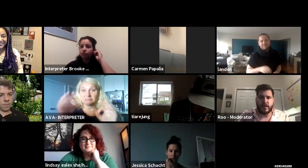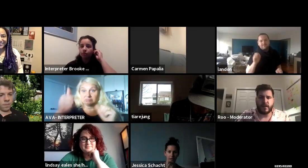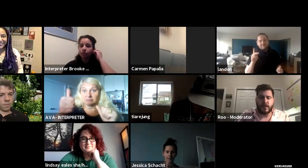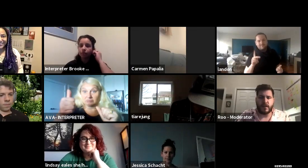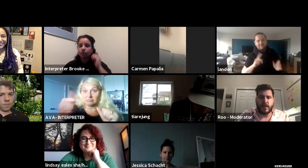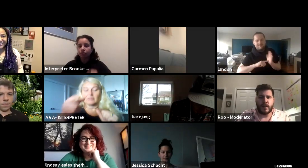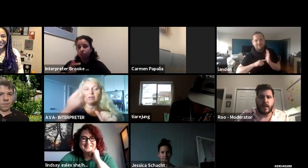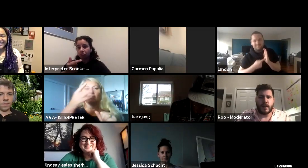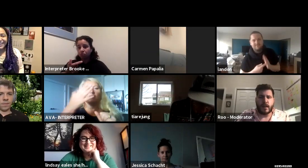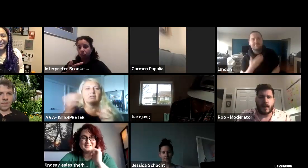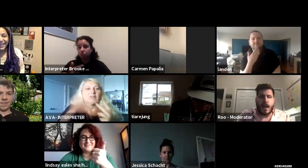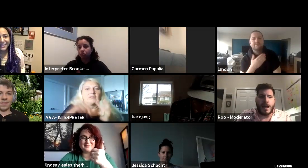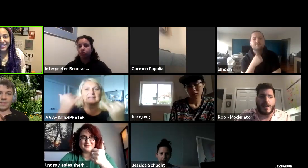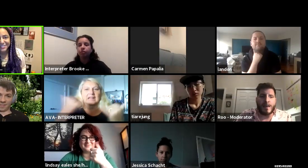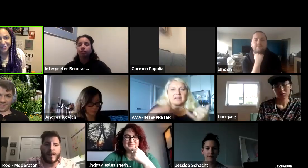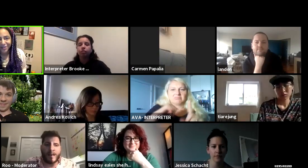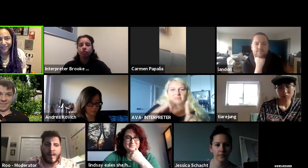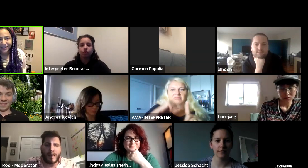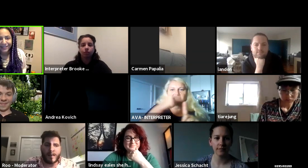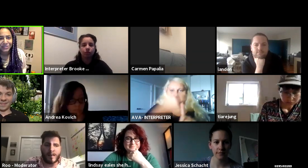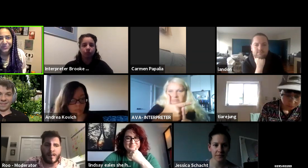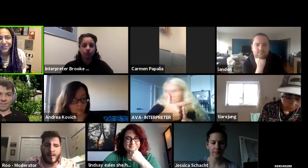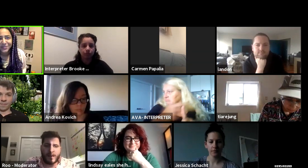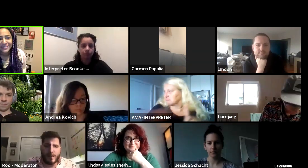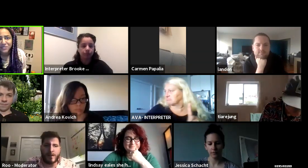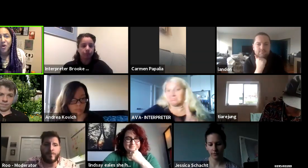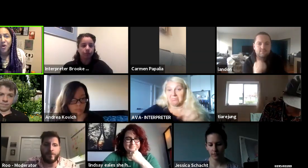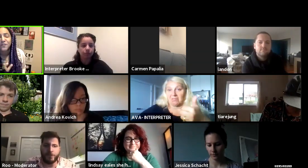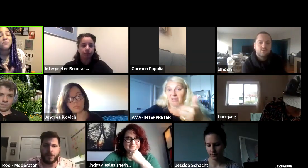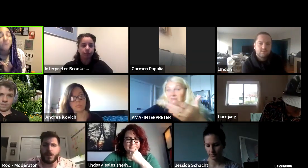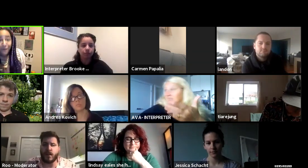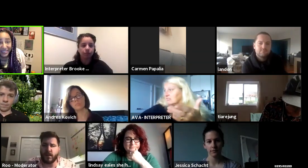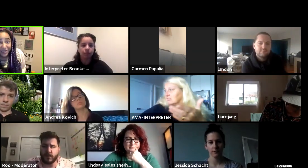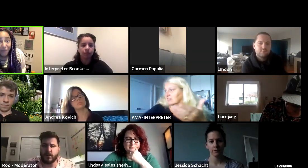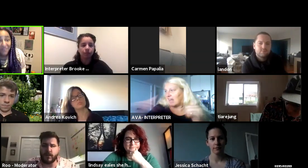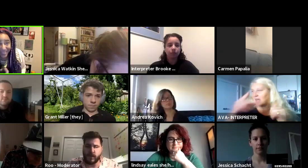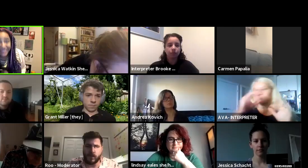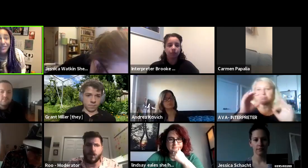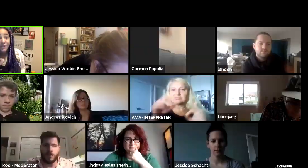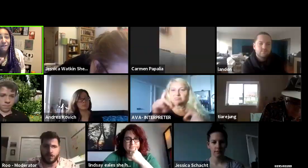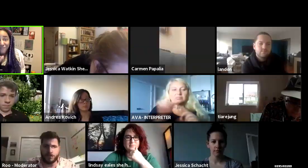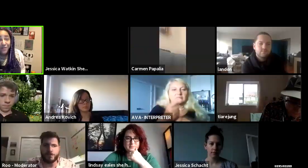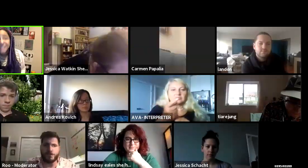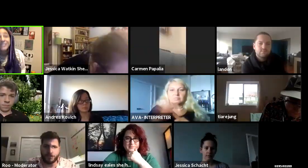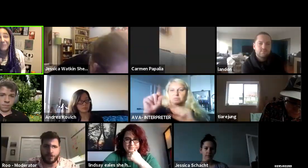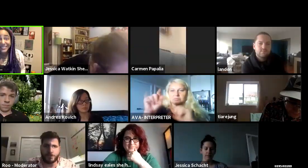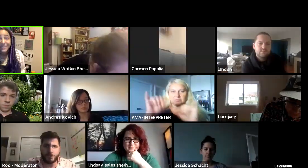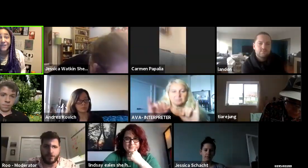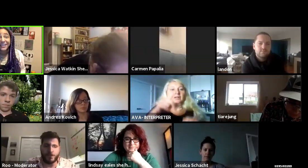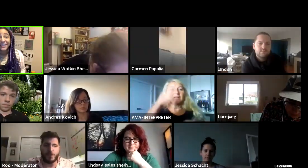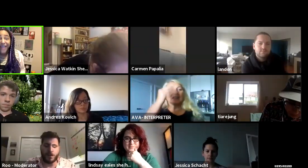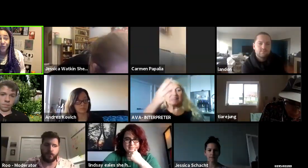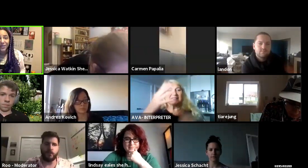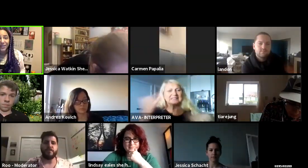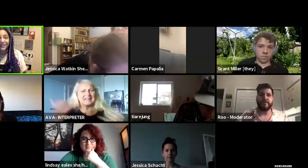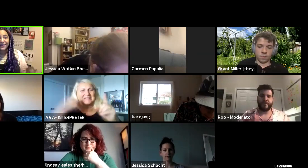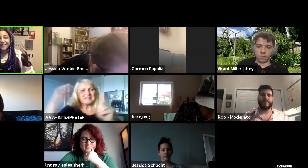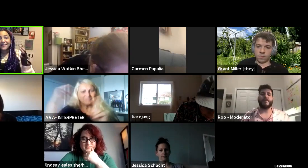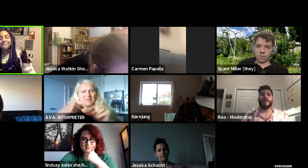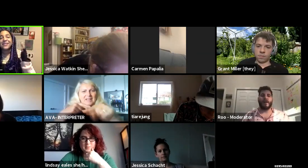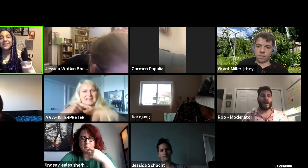our narrator. Hey, this is Claudia. I just want to say, as part of the point of this very specific